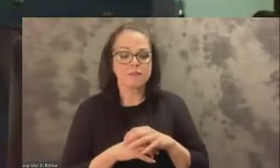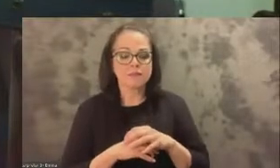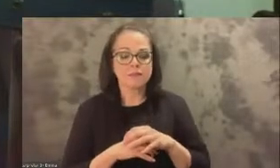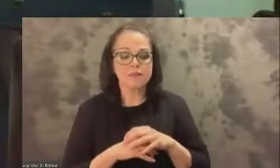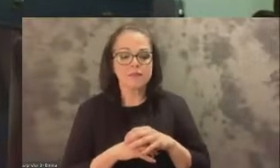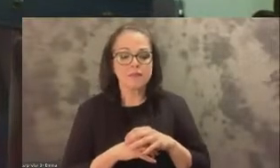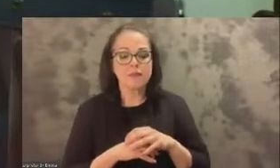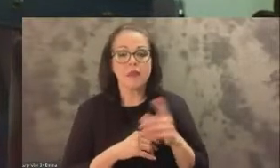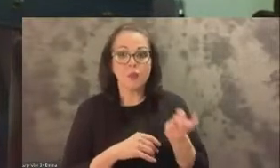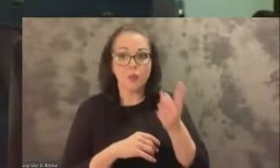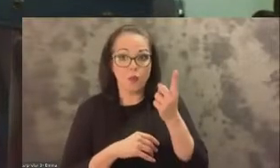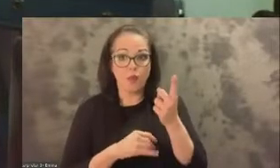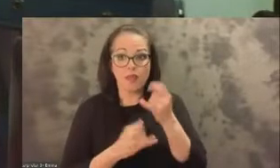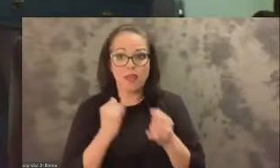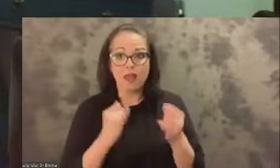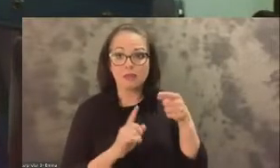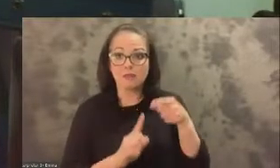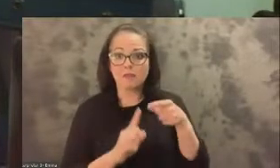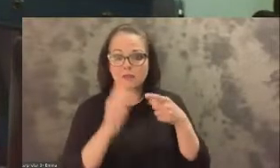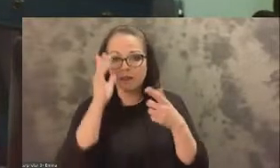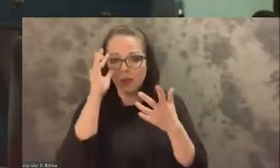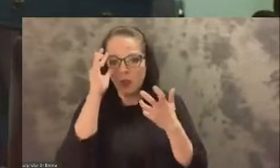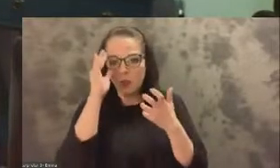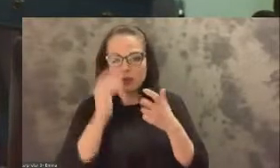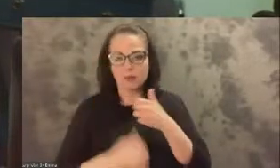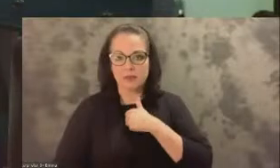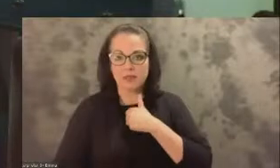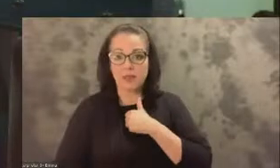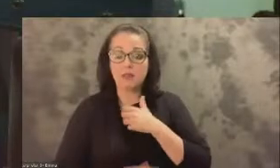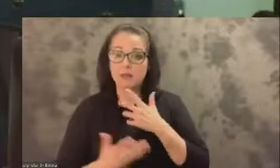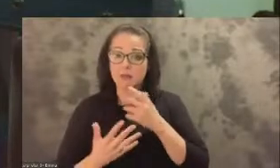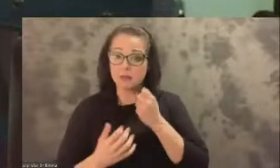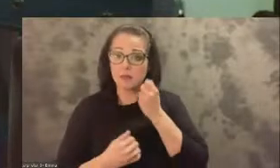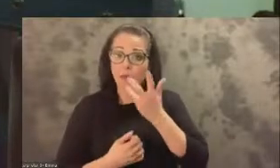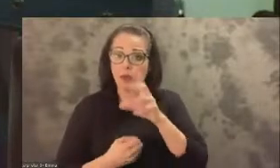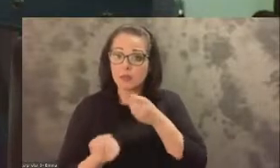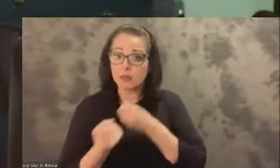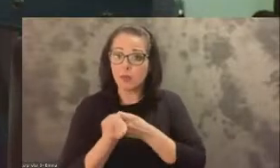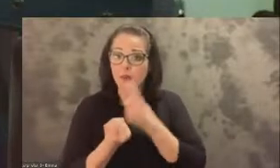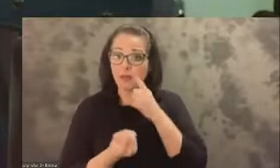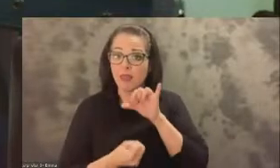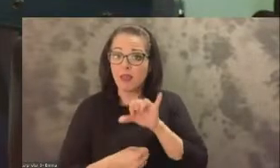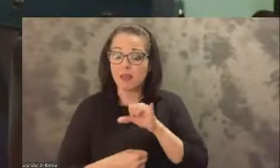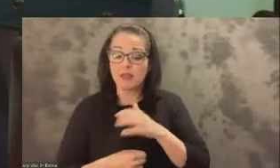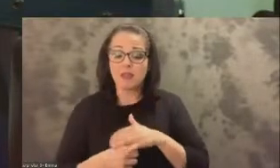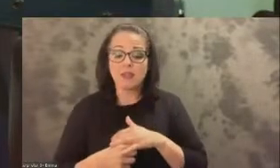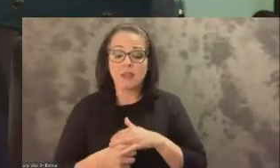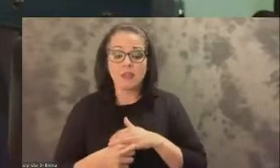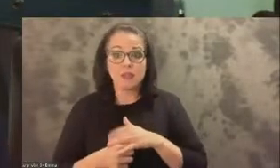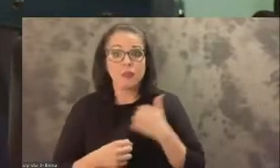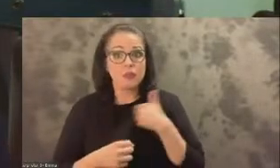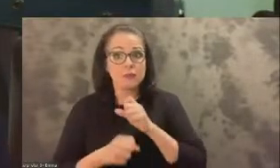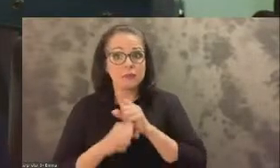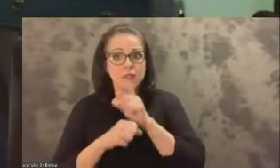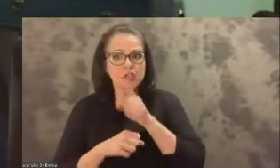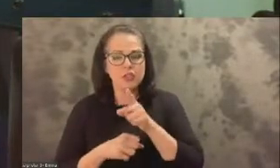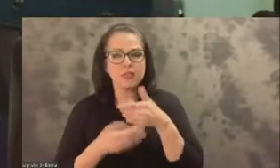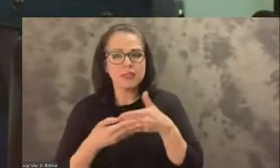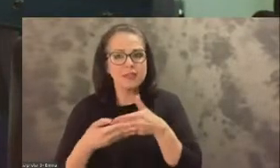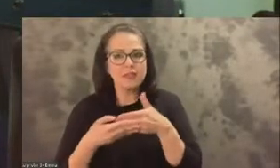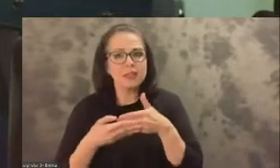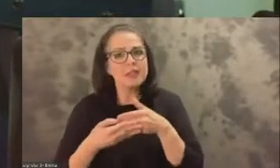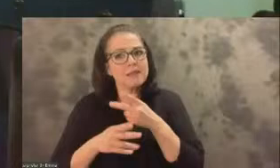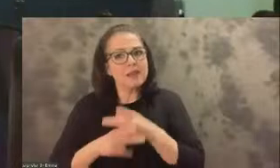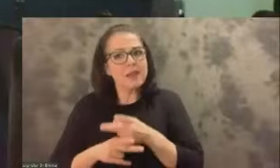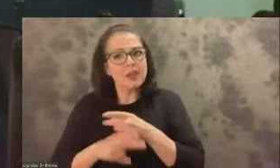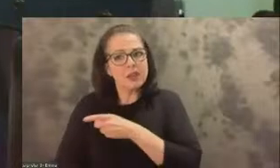And one last point I'd like to personally voice my support for is the fact that we make sure that pediatric patients receive care